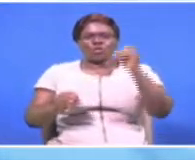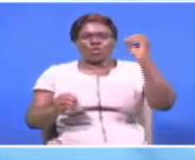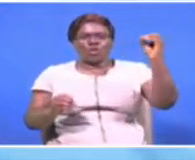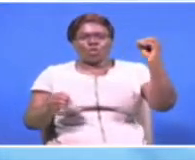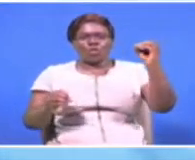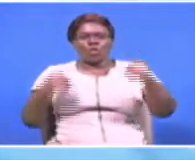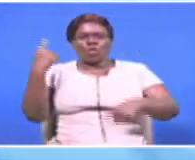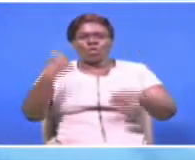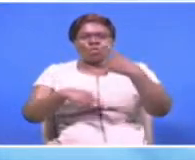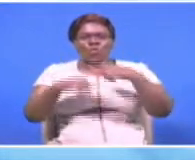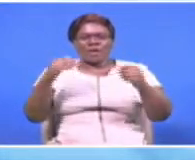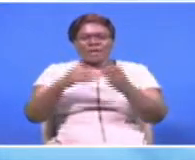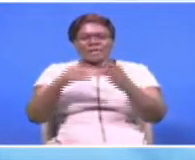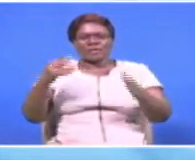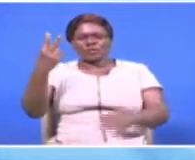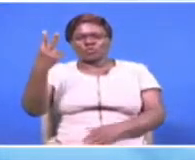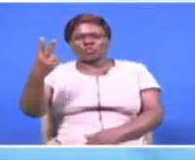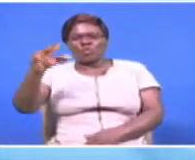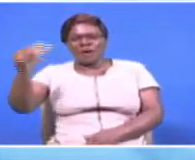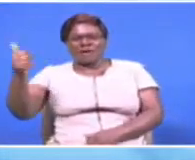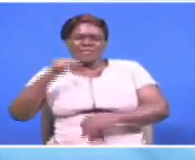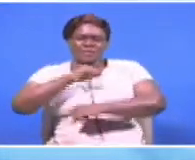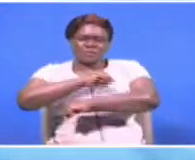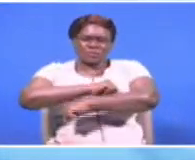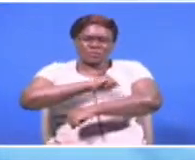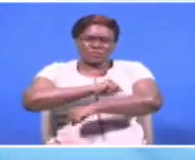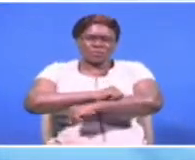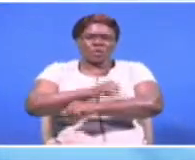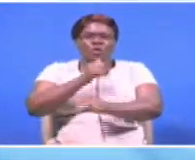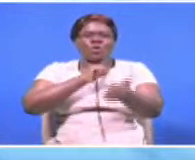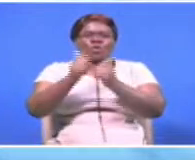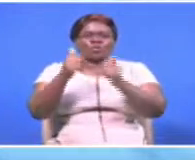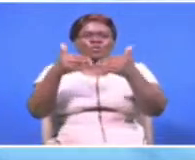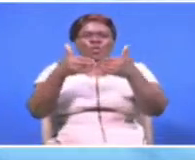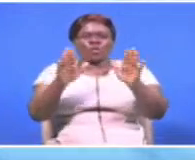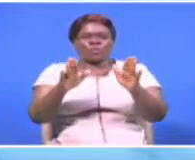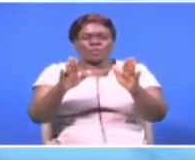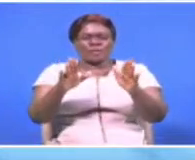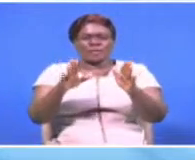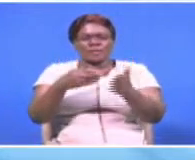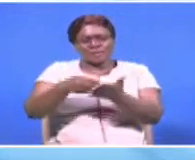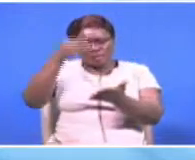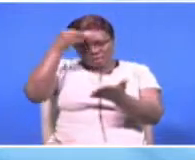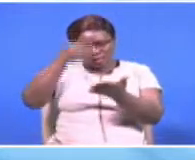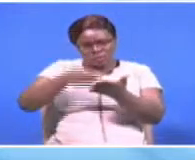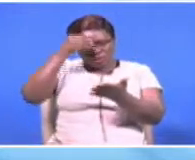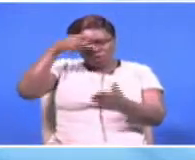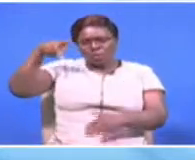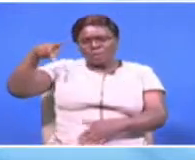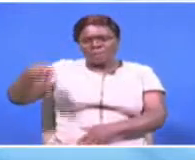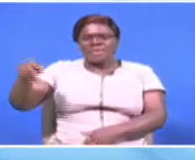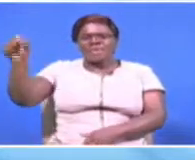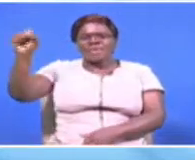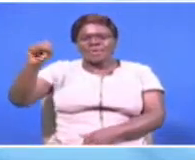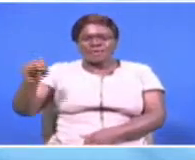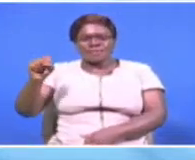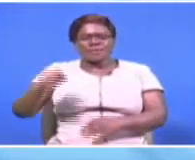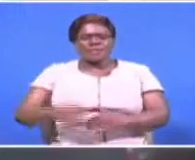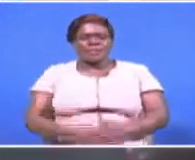over Korof, Harar and Matiliku respectively. The games were opened by Education Principal Secretary Belio Kipsang.